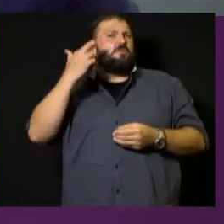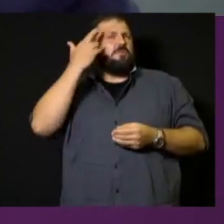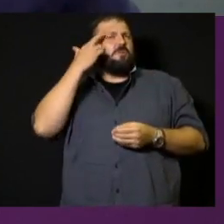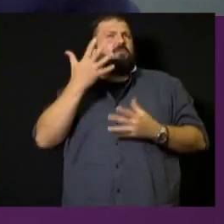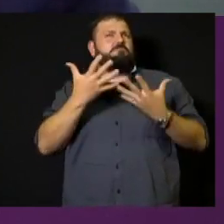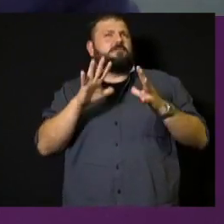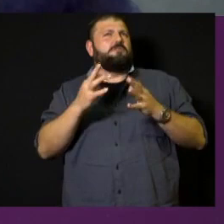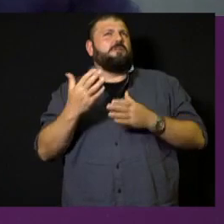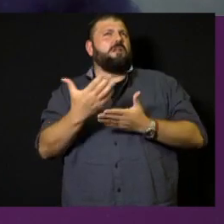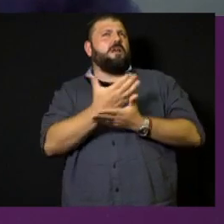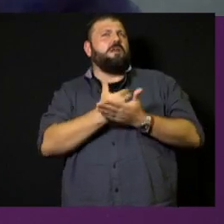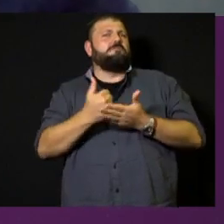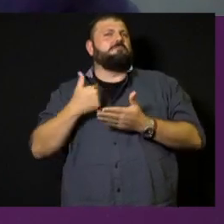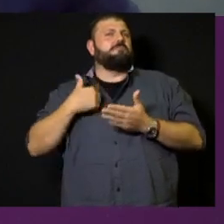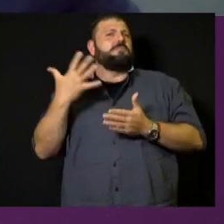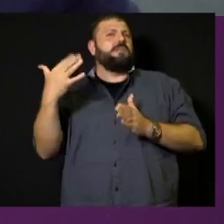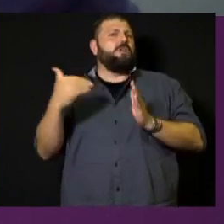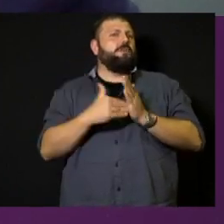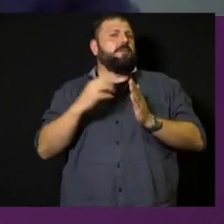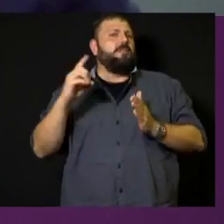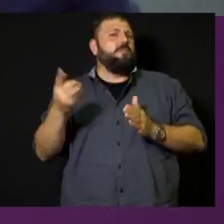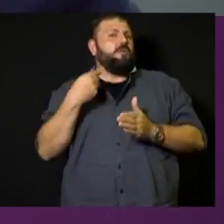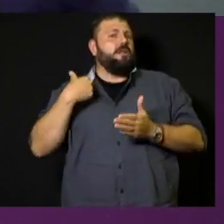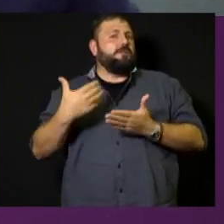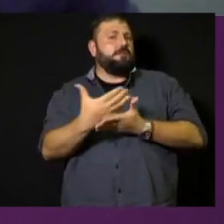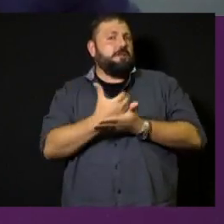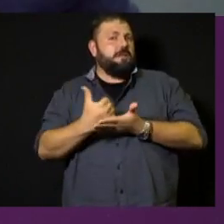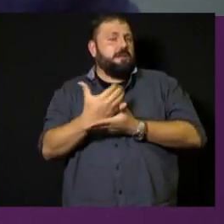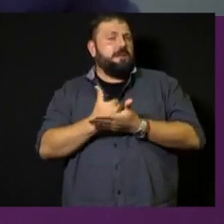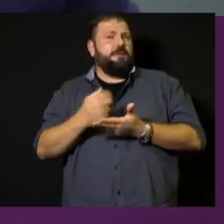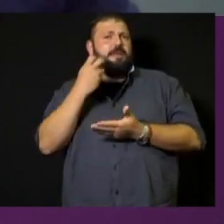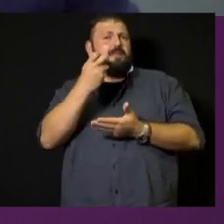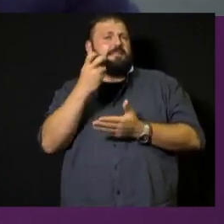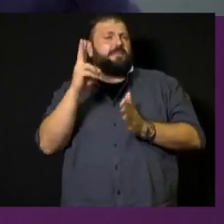remember that in those times our check was